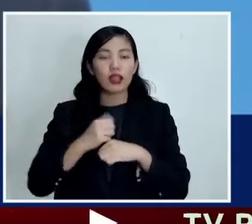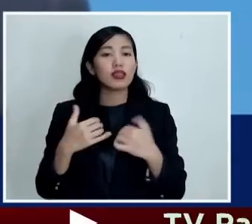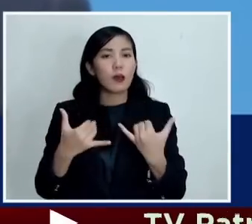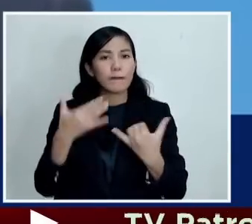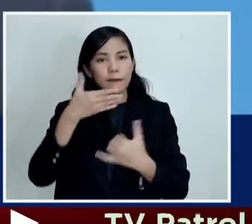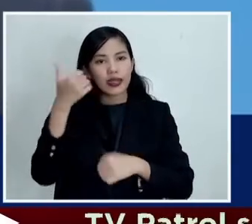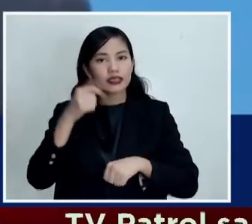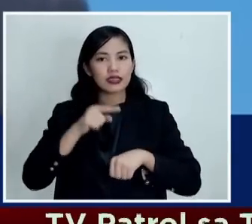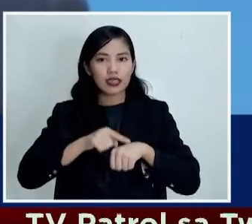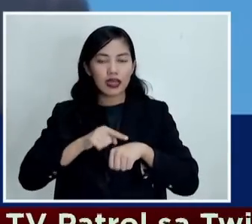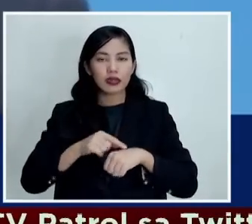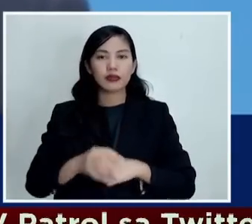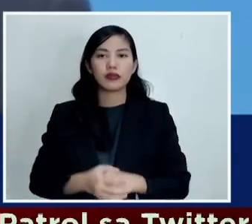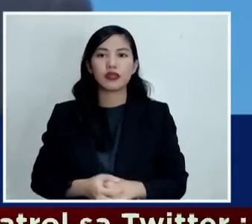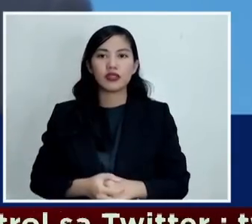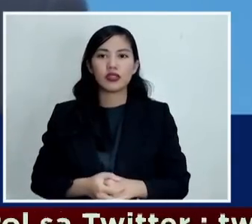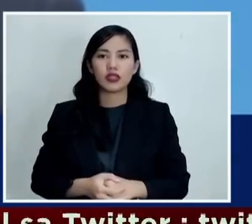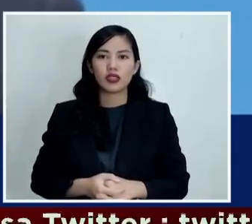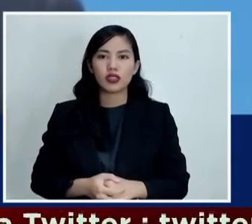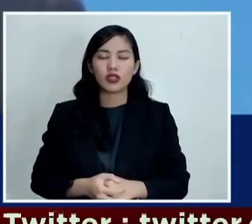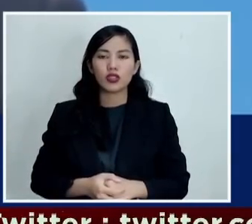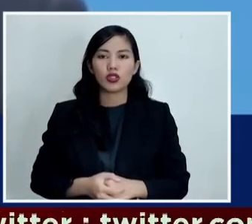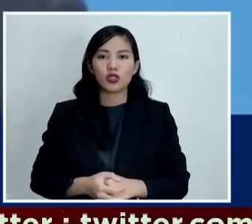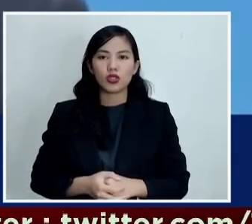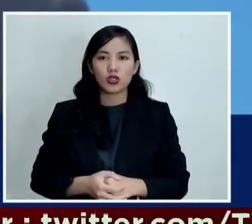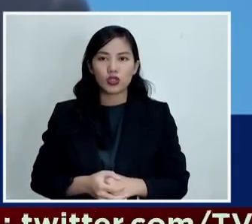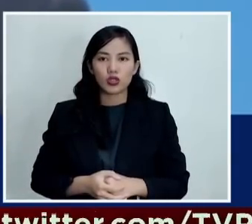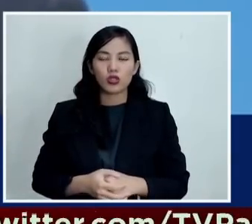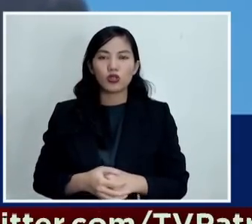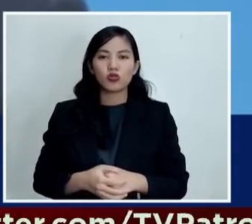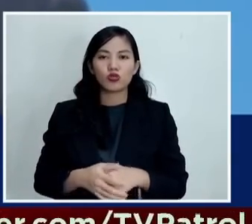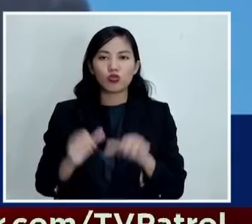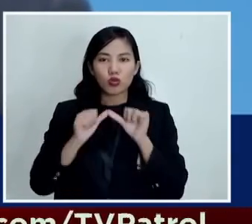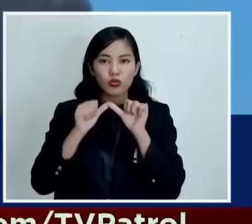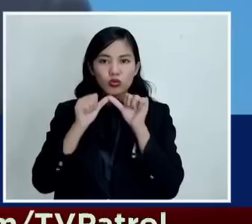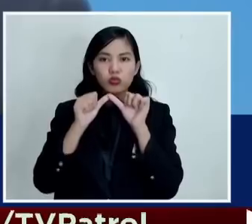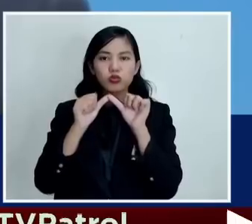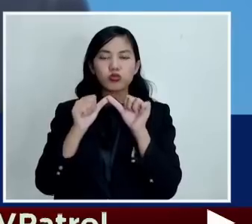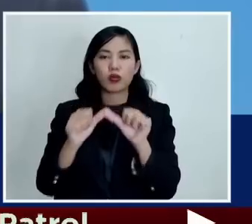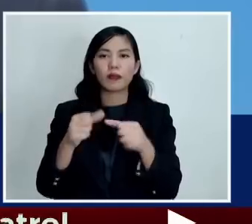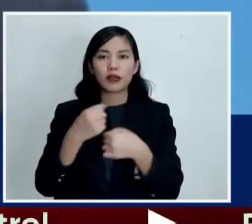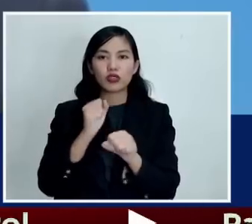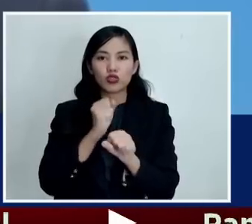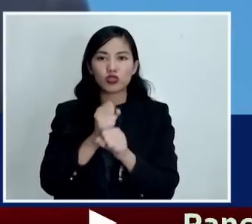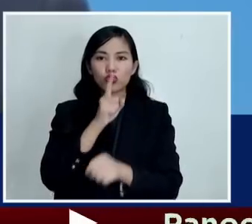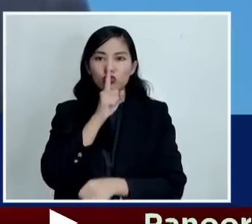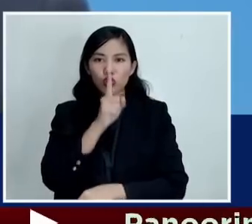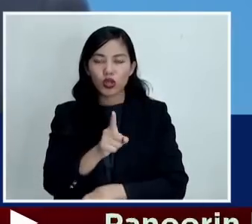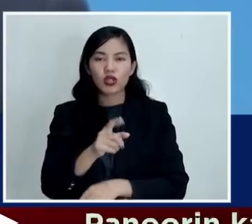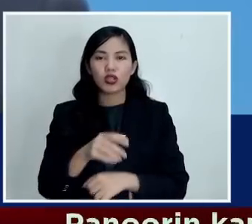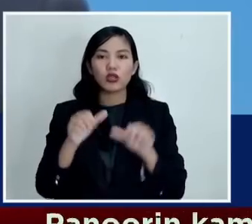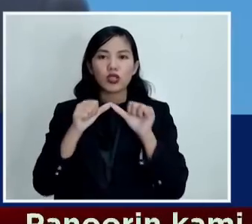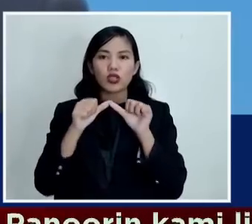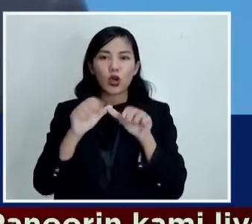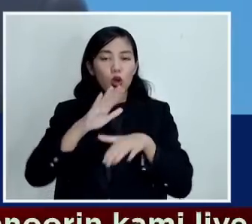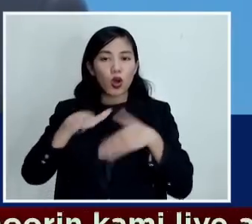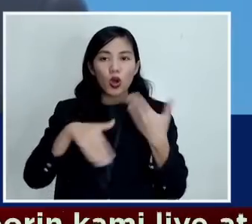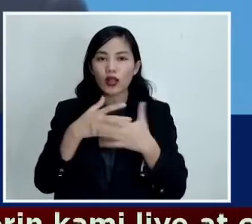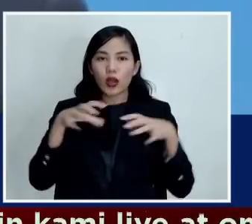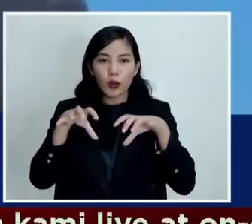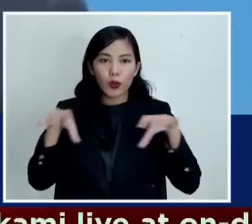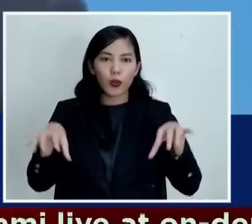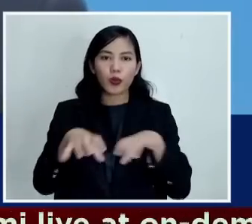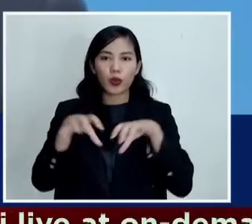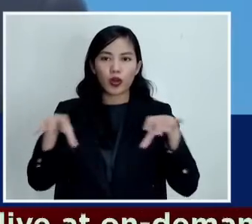run harder and make sure we cross the line and reap the rewards of all our hard work.